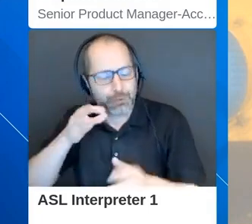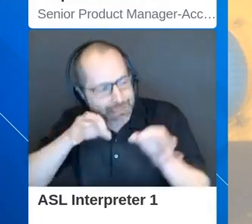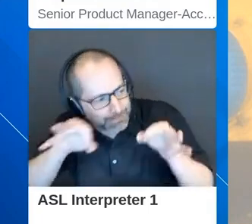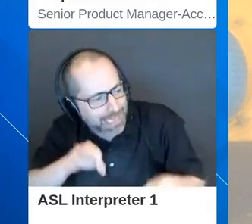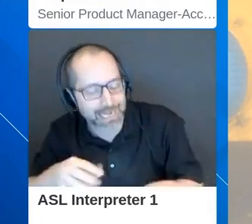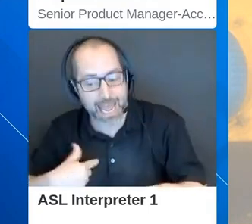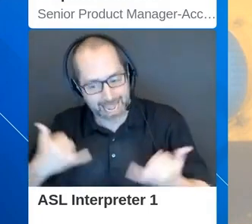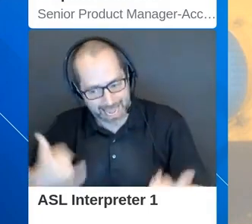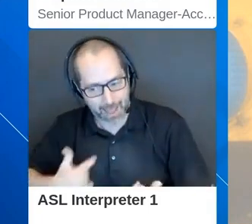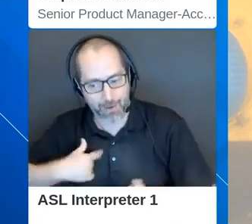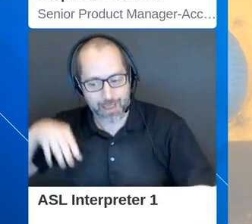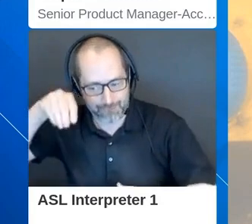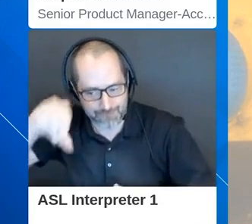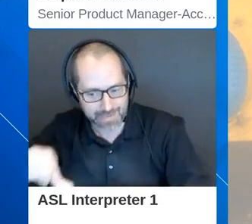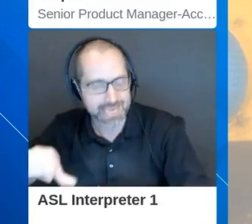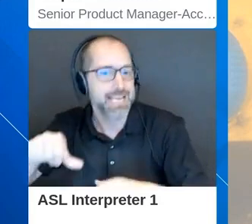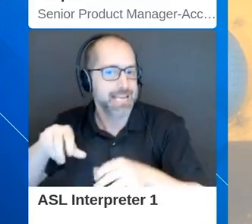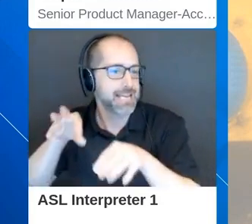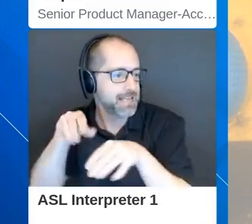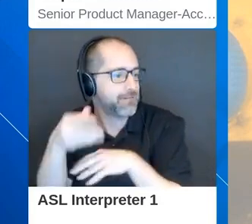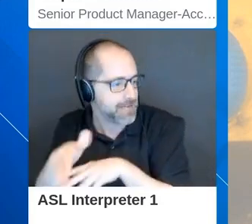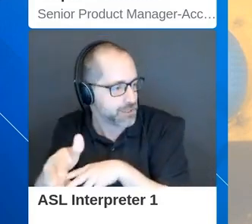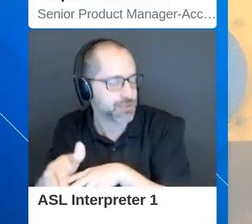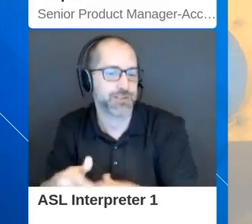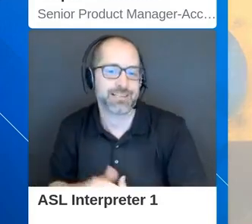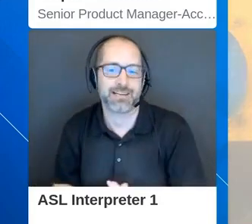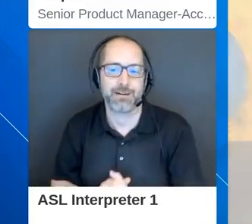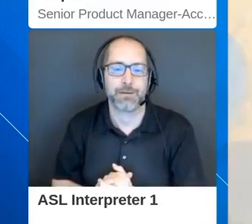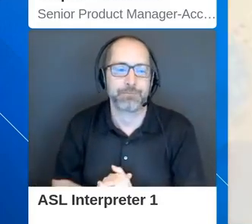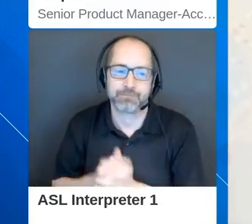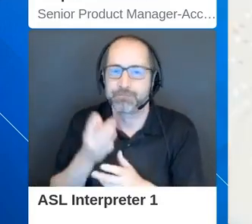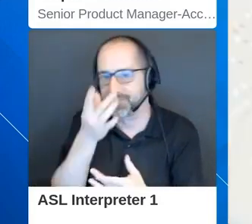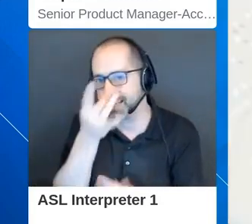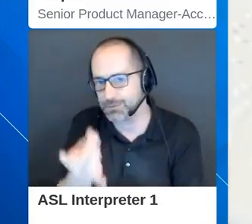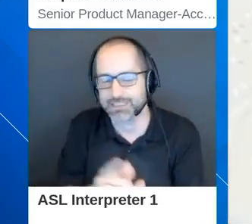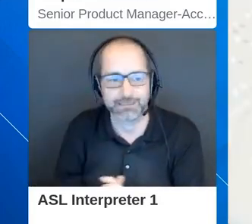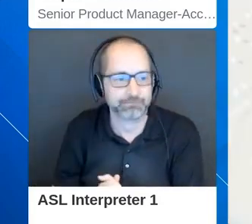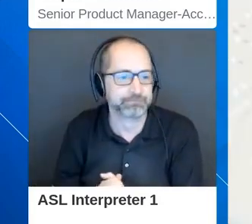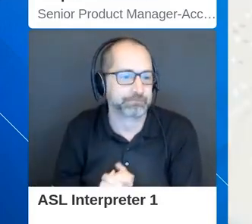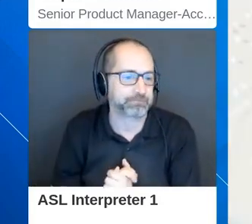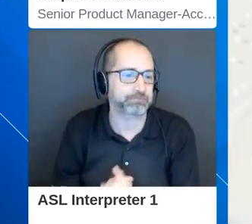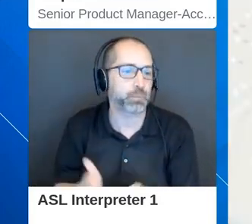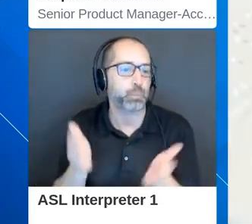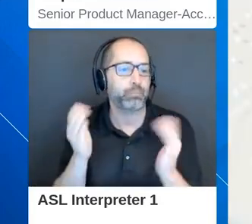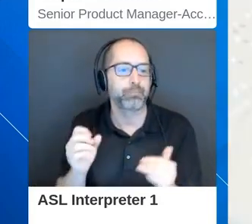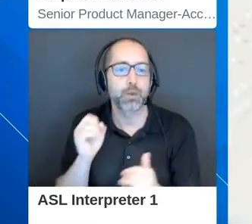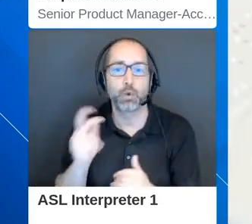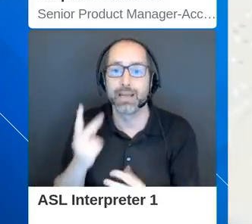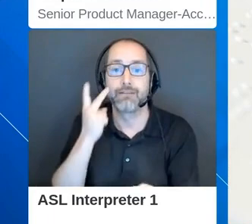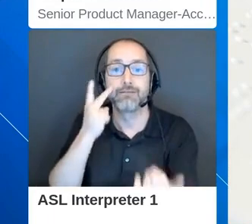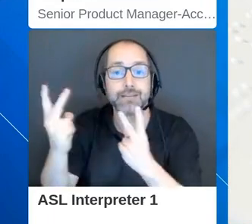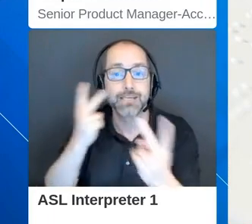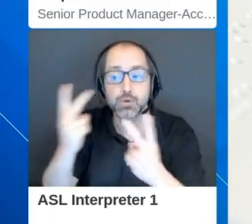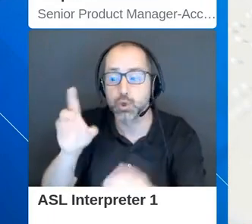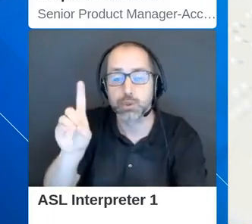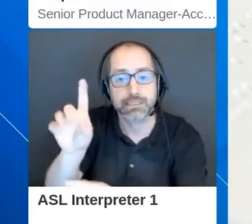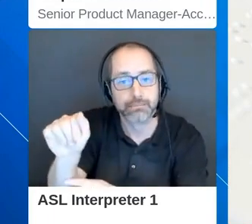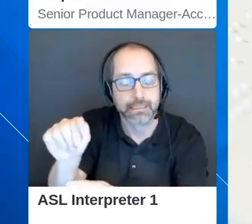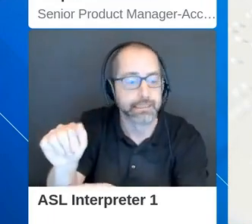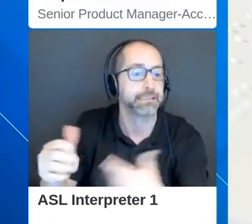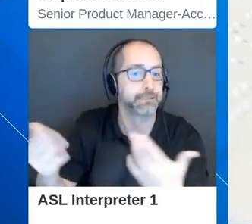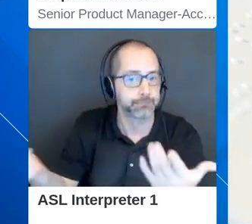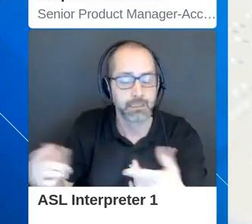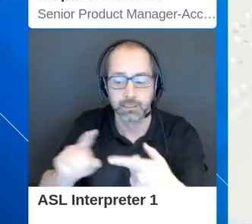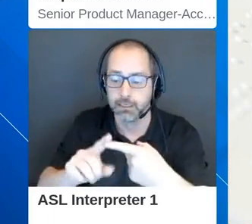and we're still talking about things like captions today, though. All right, visual disabilities. They could be,